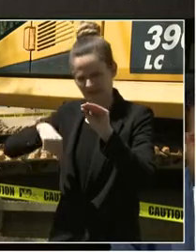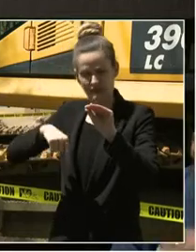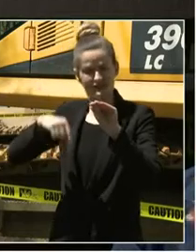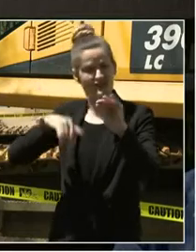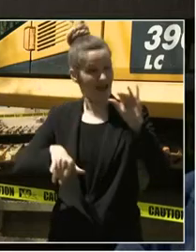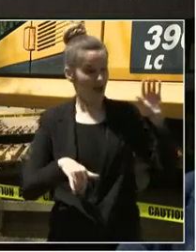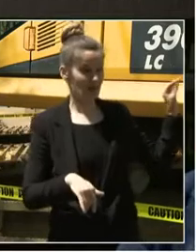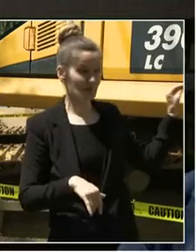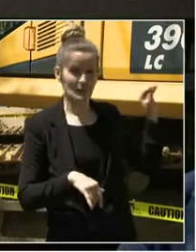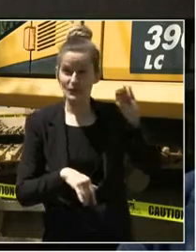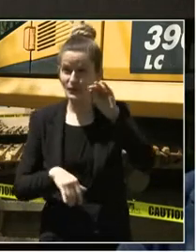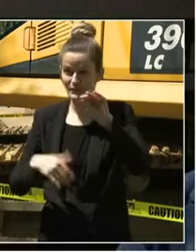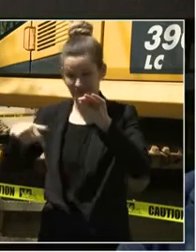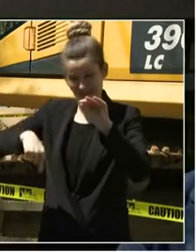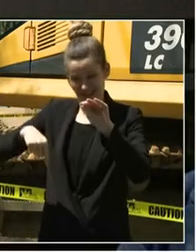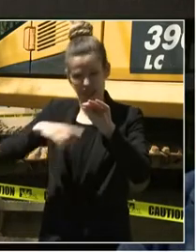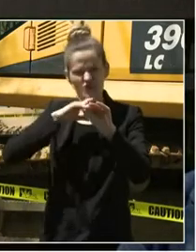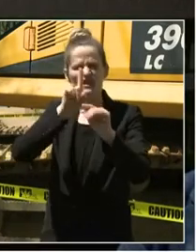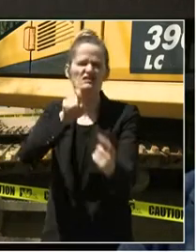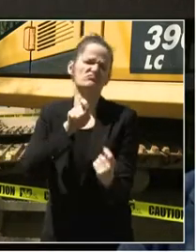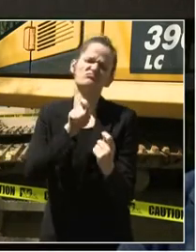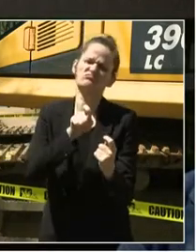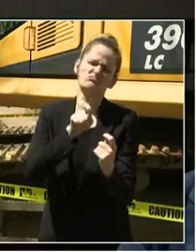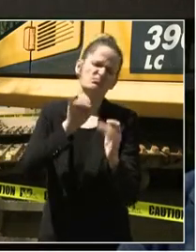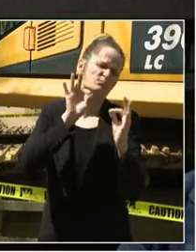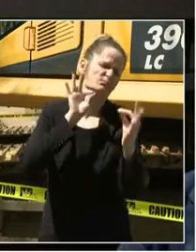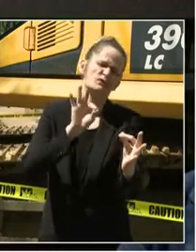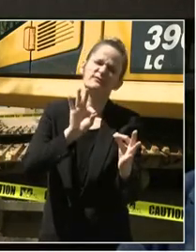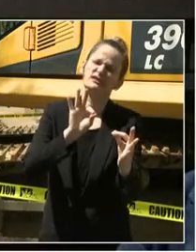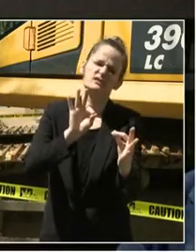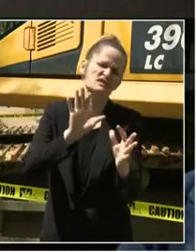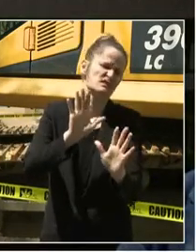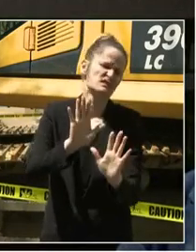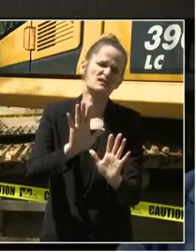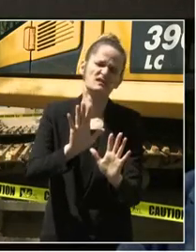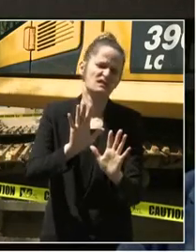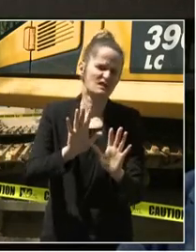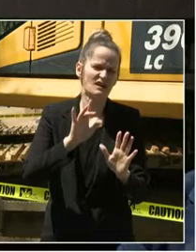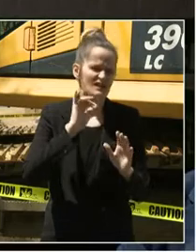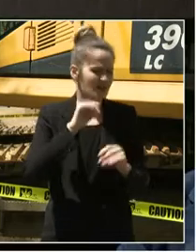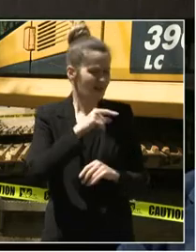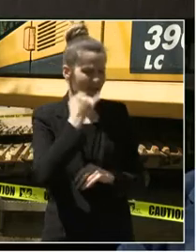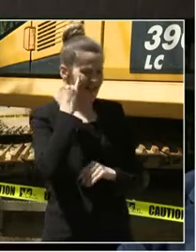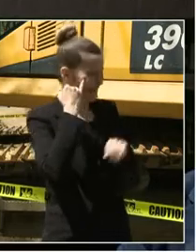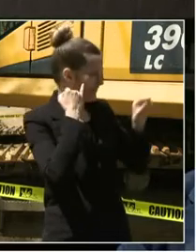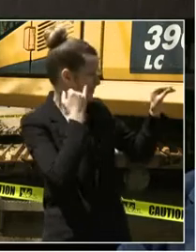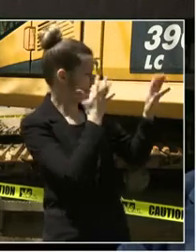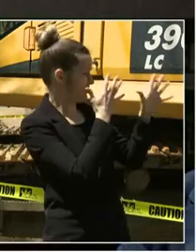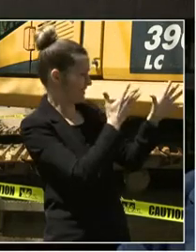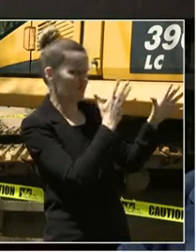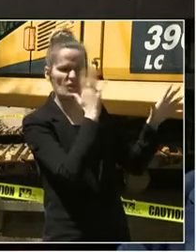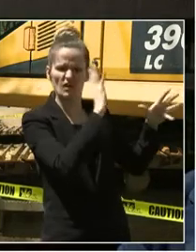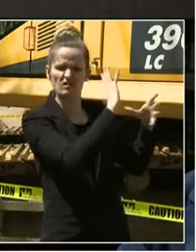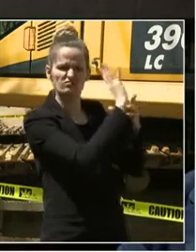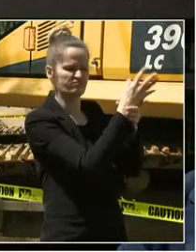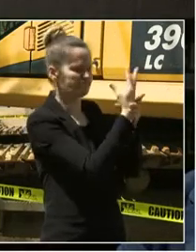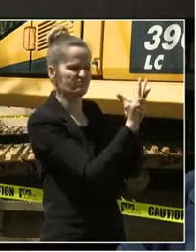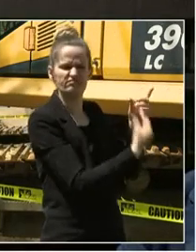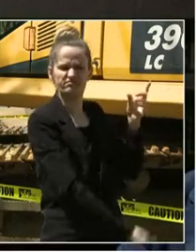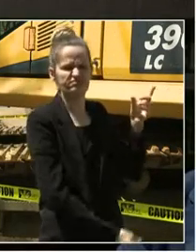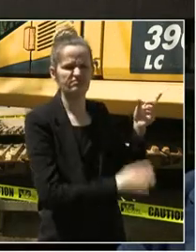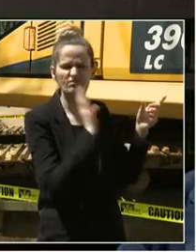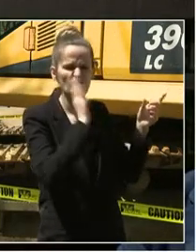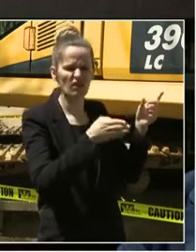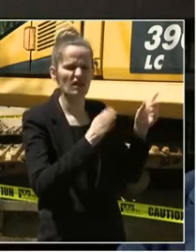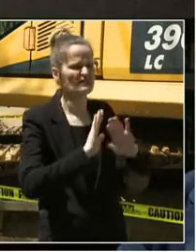would have otherwise have been the case. For those who don't know, Joy Evans was a child